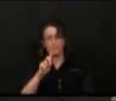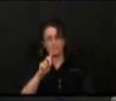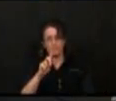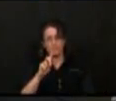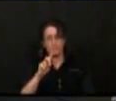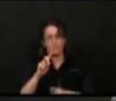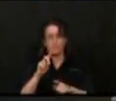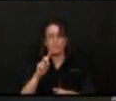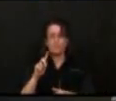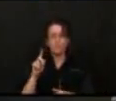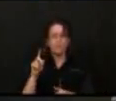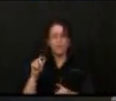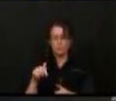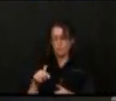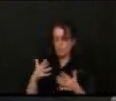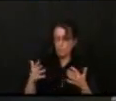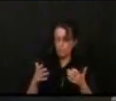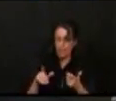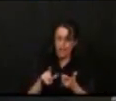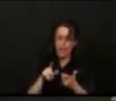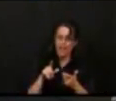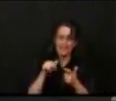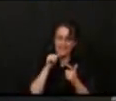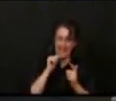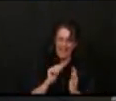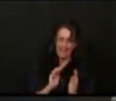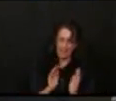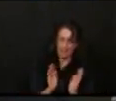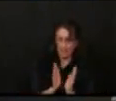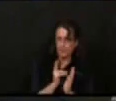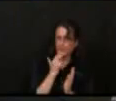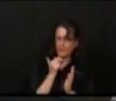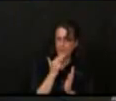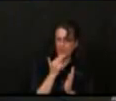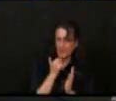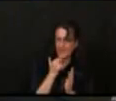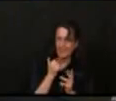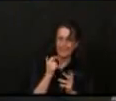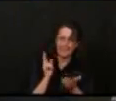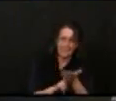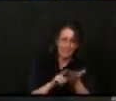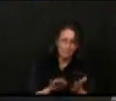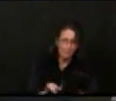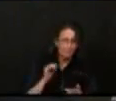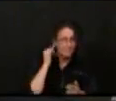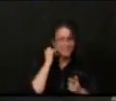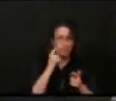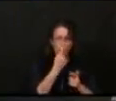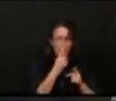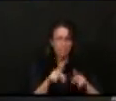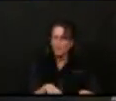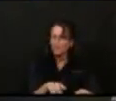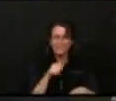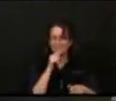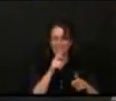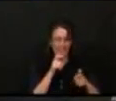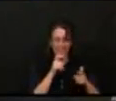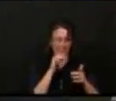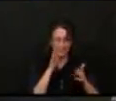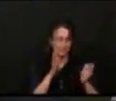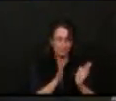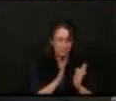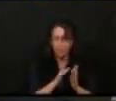certain size contractor because, you know, sort of the pickup truck is too small, and then the others are too big, and we're sort of